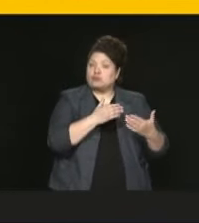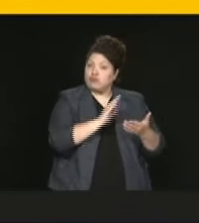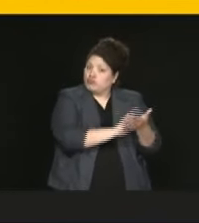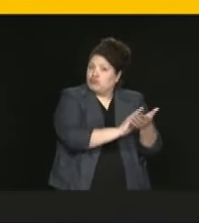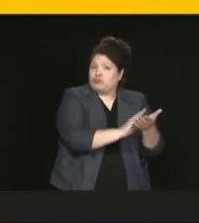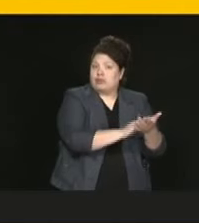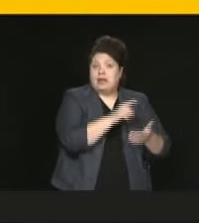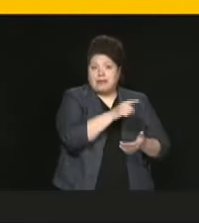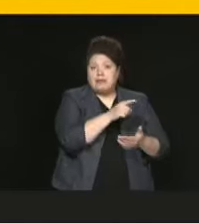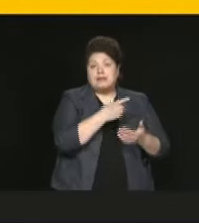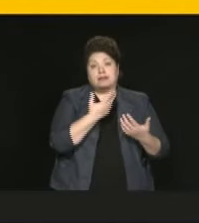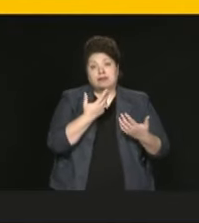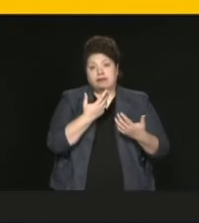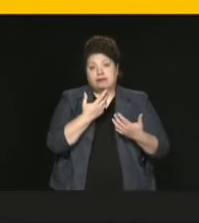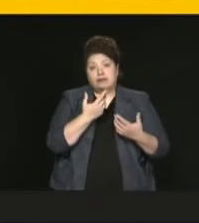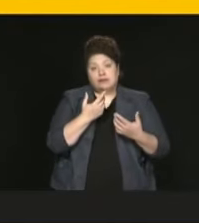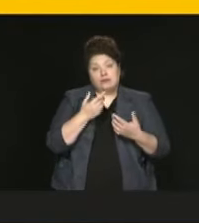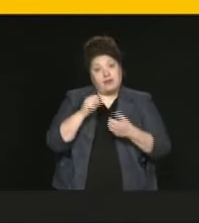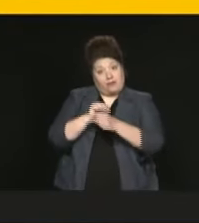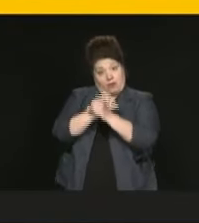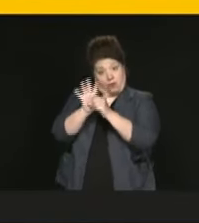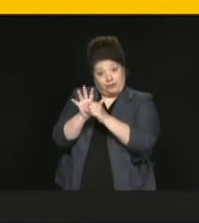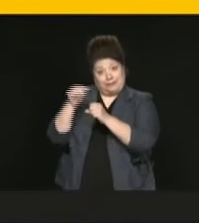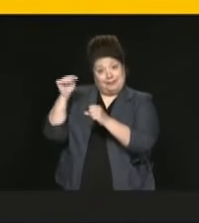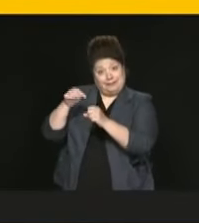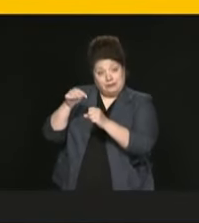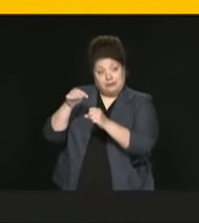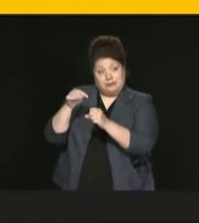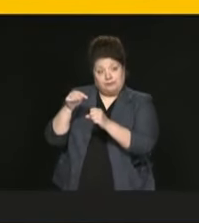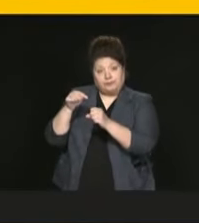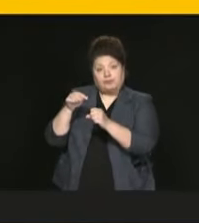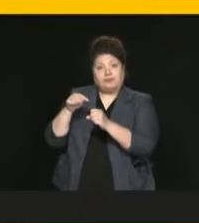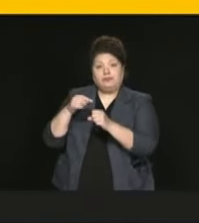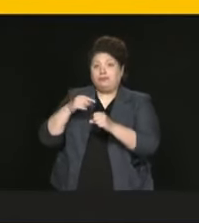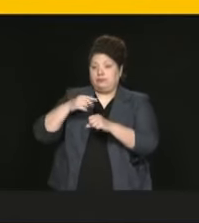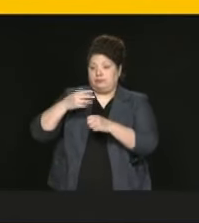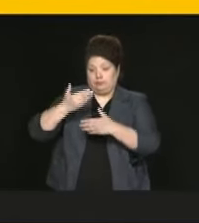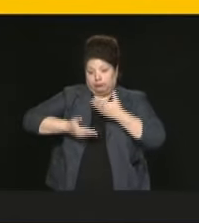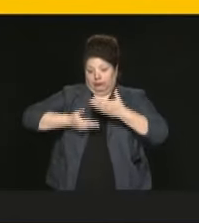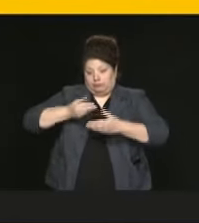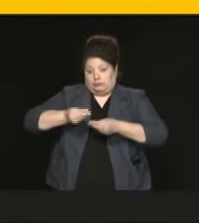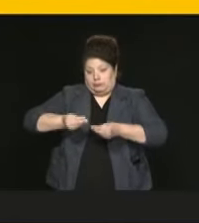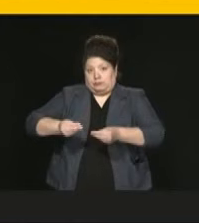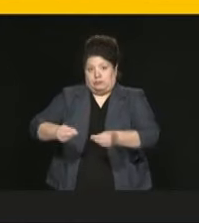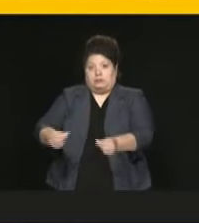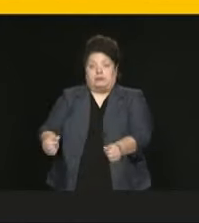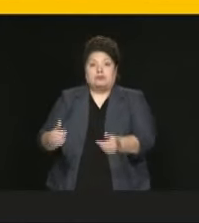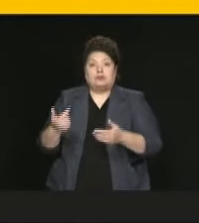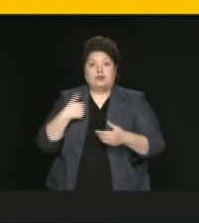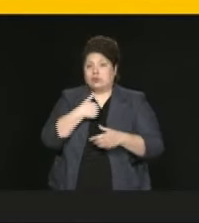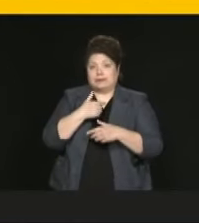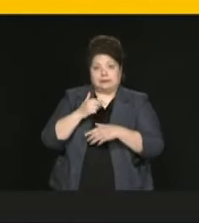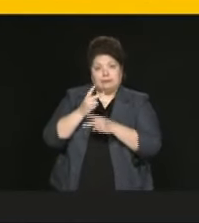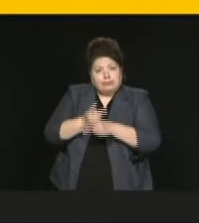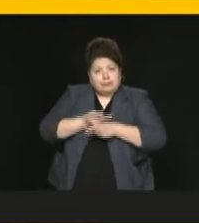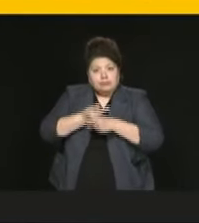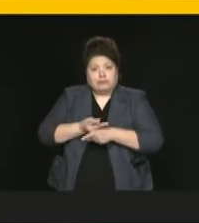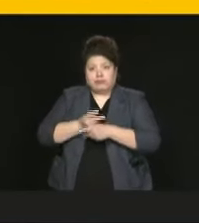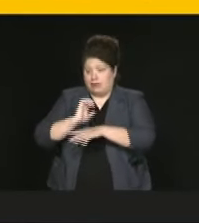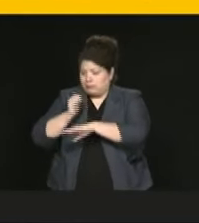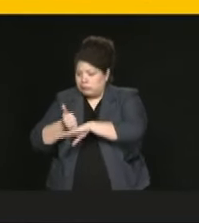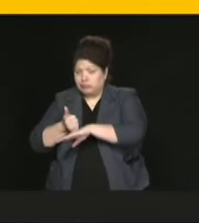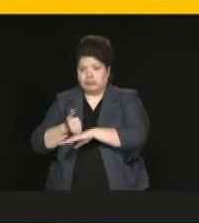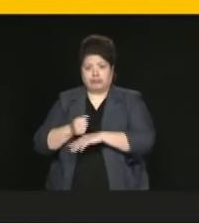virus run its course with all the measures that we put in place, and we've asked Canadians to do that they're not used to